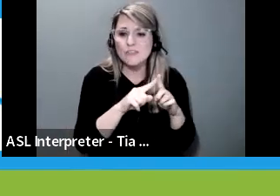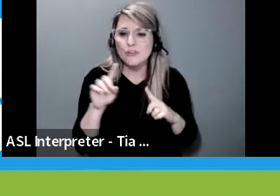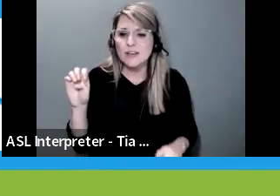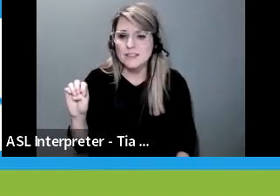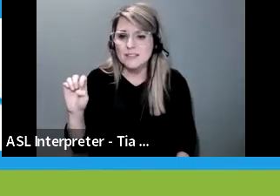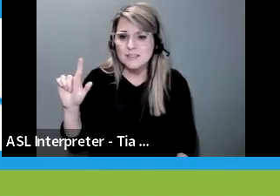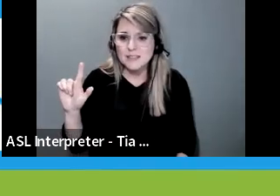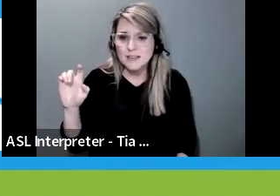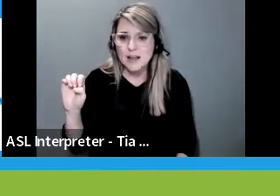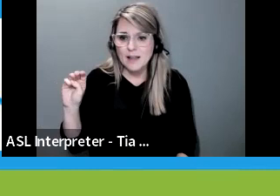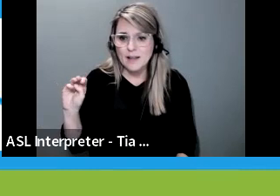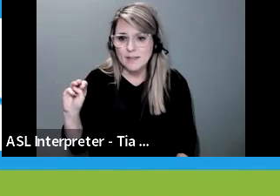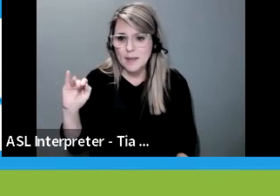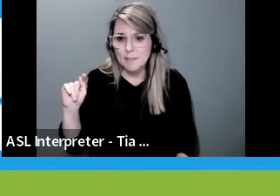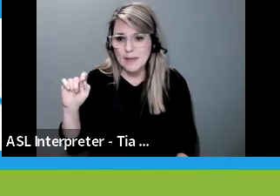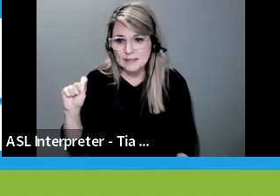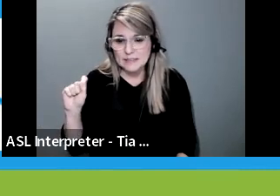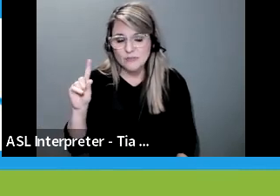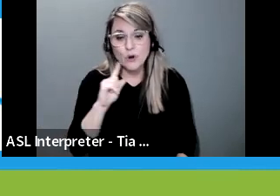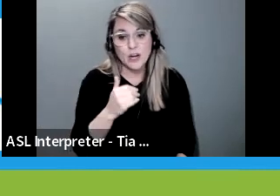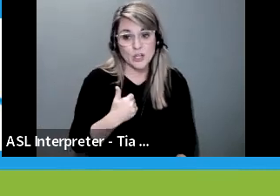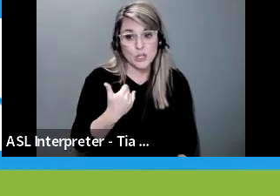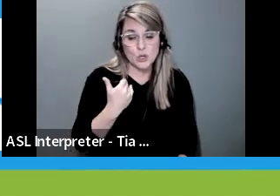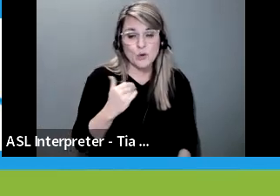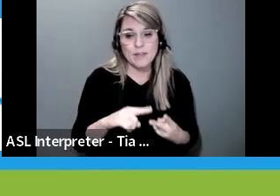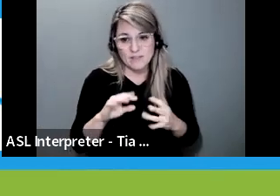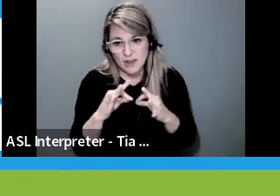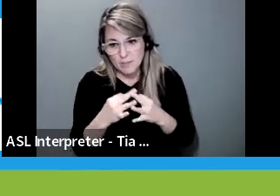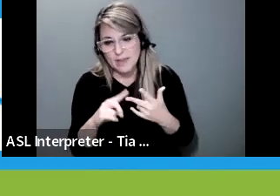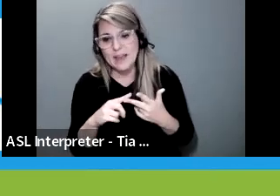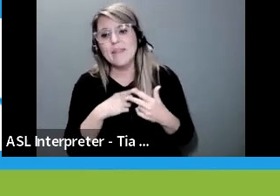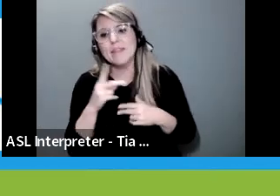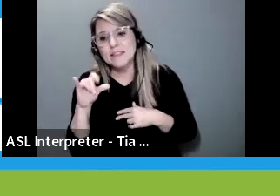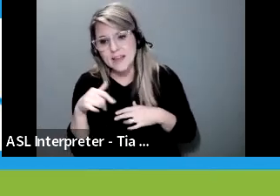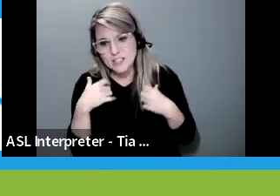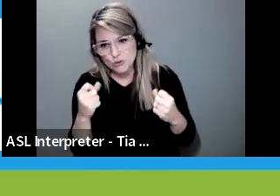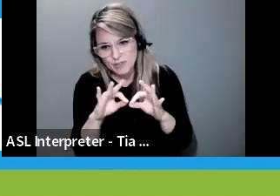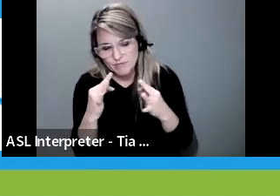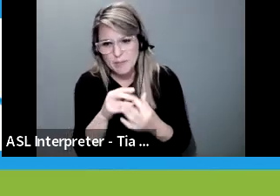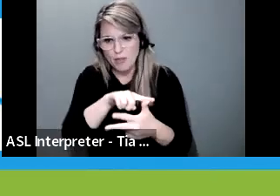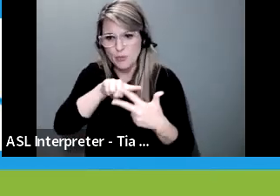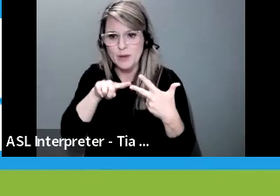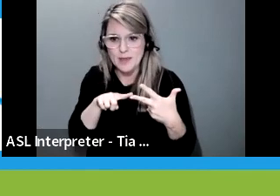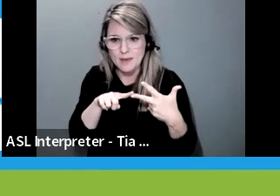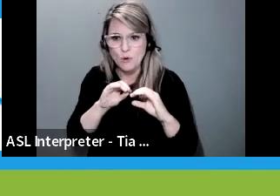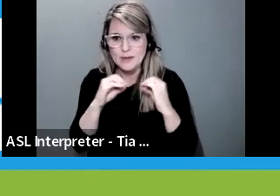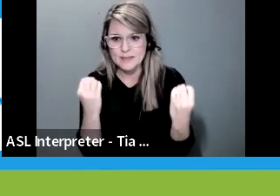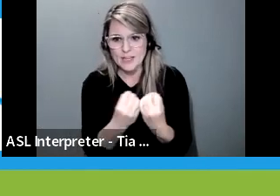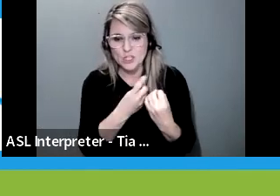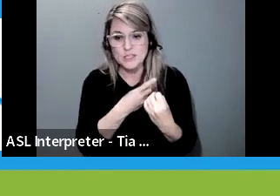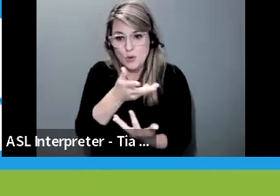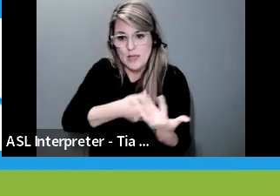elements of the You Thrive and Family Thrive and Kentucky Strengthening Families framework, but that's how they interact.